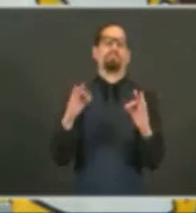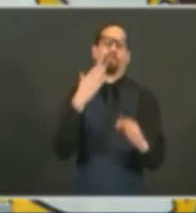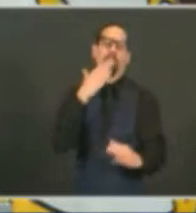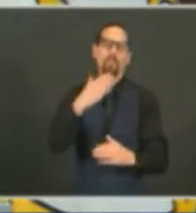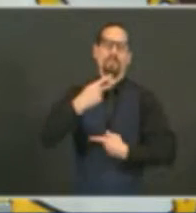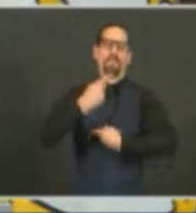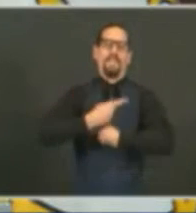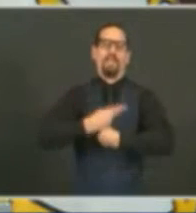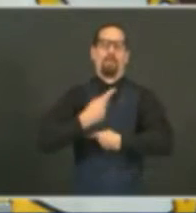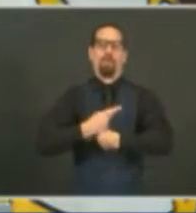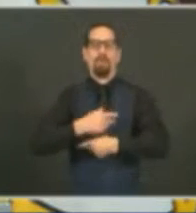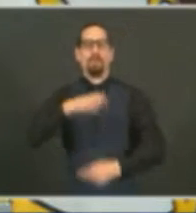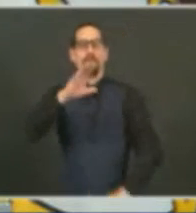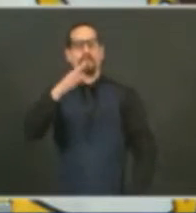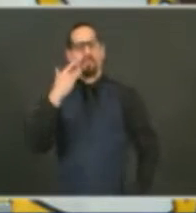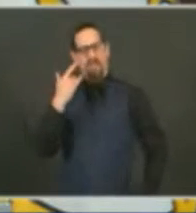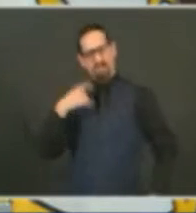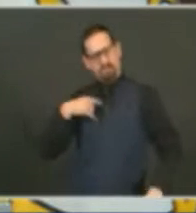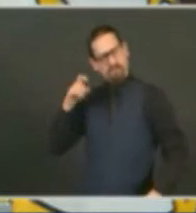them.